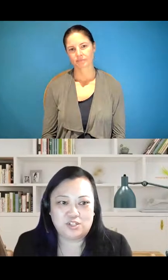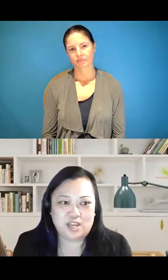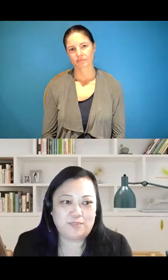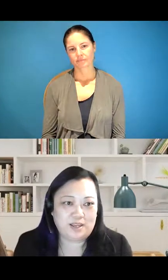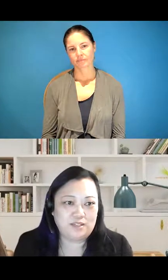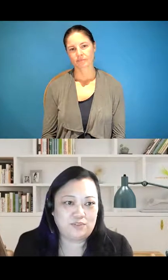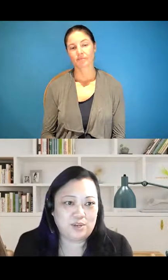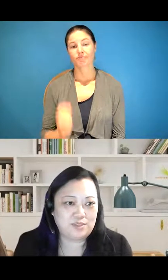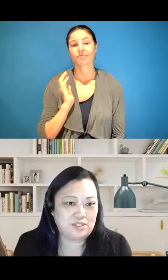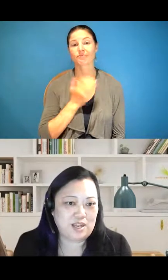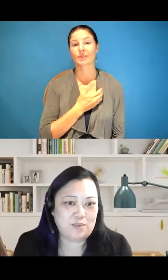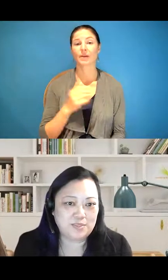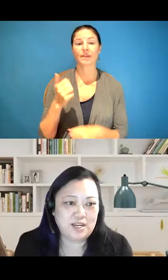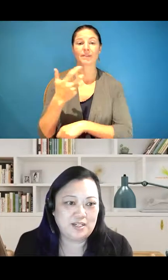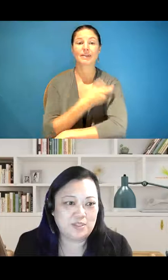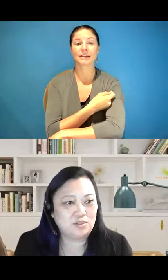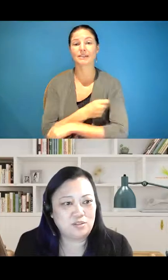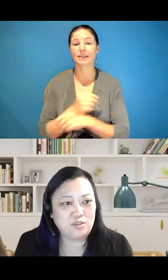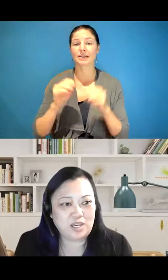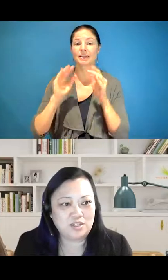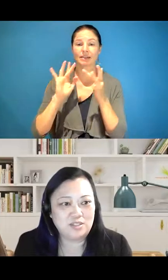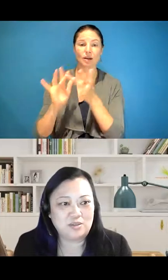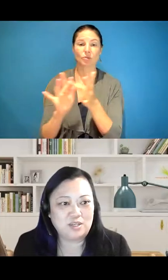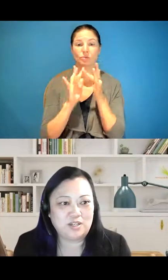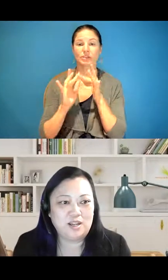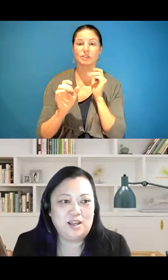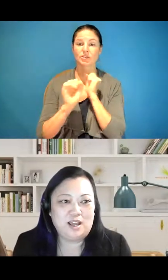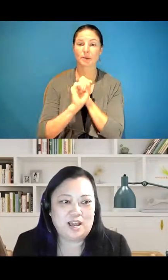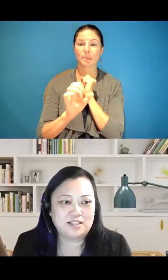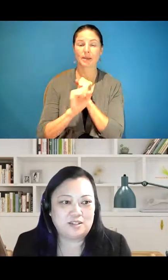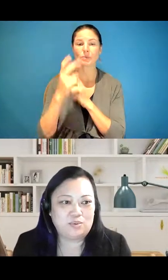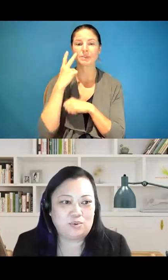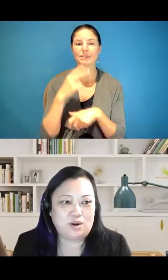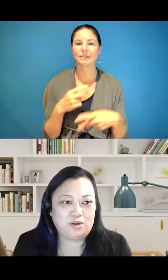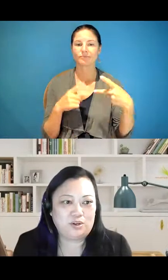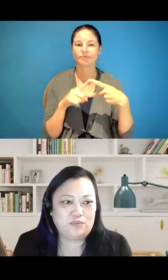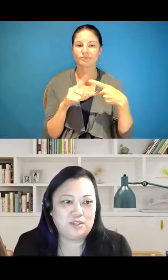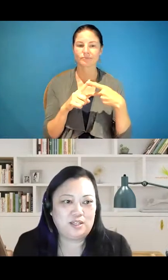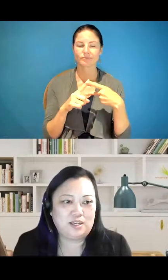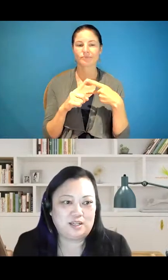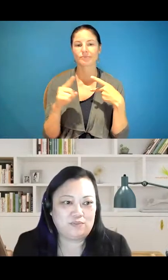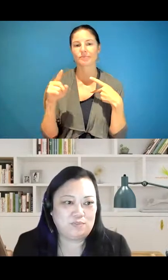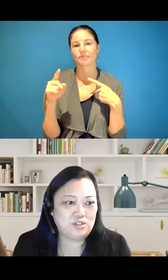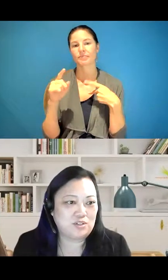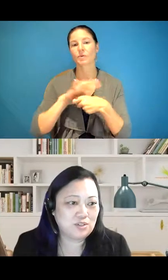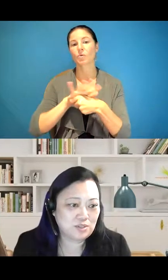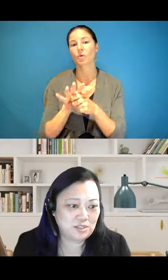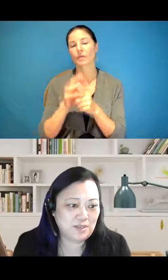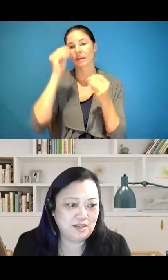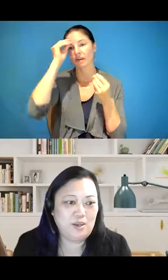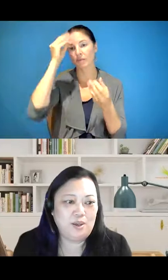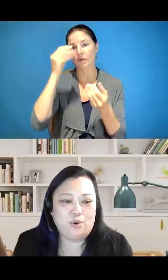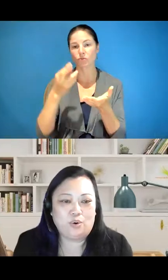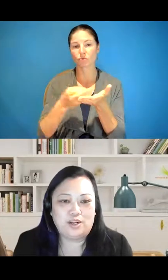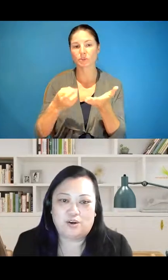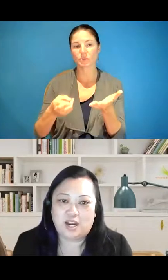vaccine outreach campaign if you come to the CDA website. It's in two locations. You can access it through our COVID information and resources